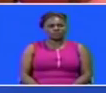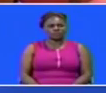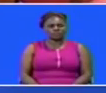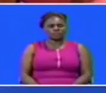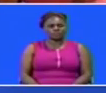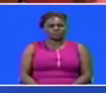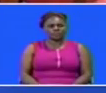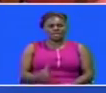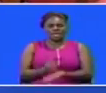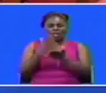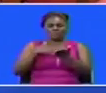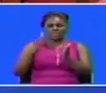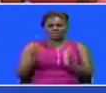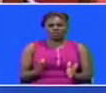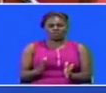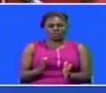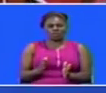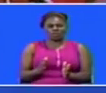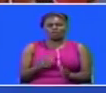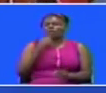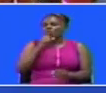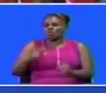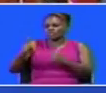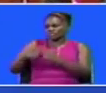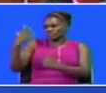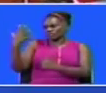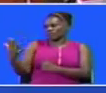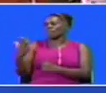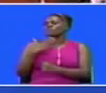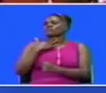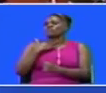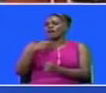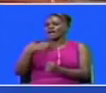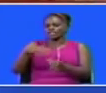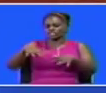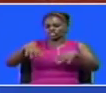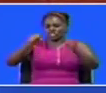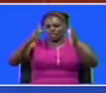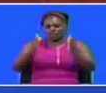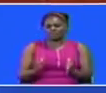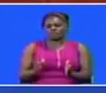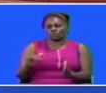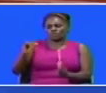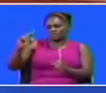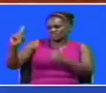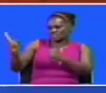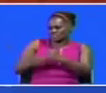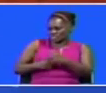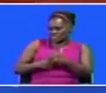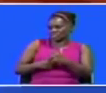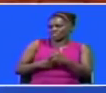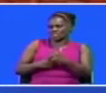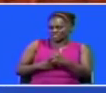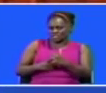God. The 65-year-old, seeking to become the anti-graft body's sixth head,